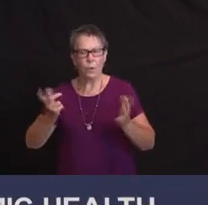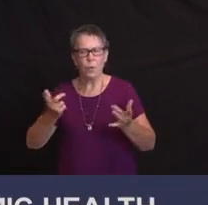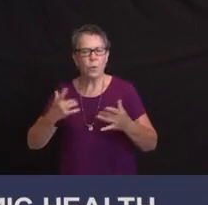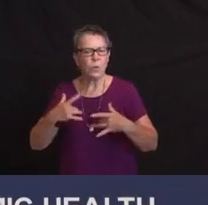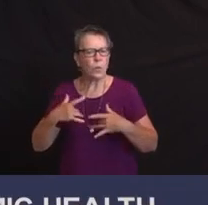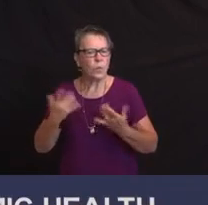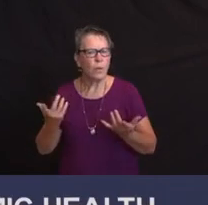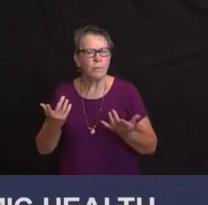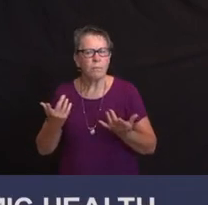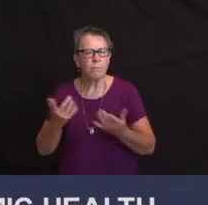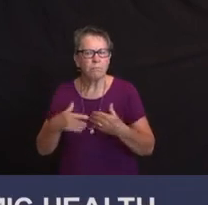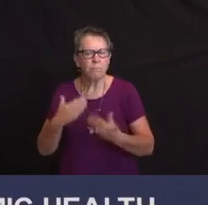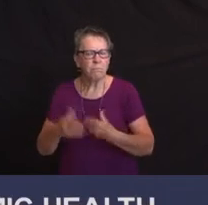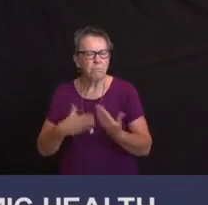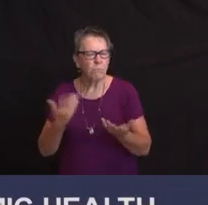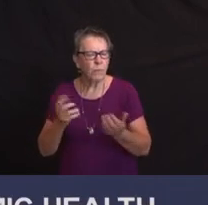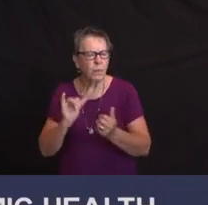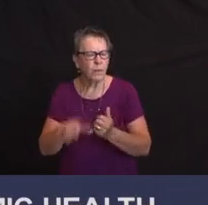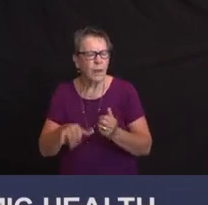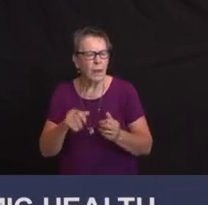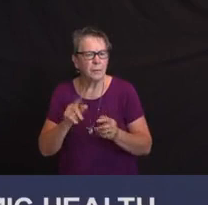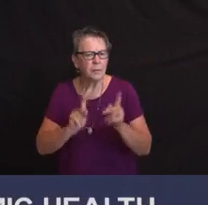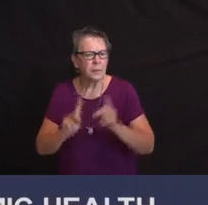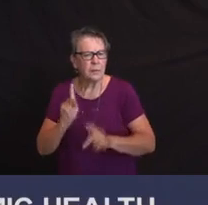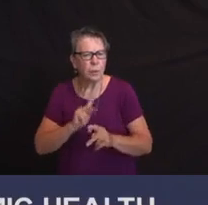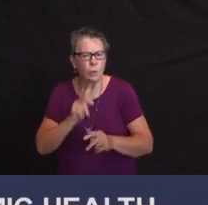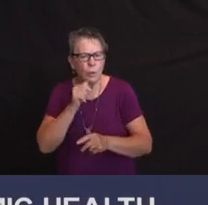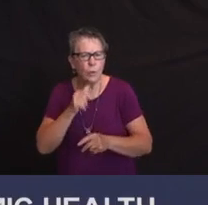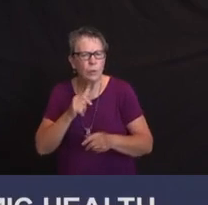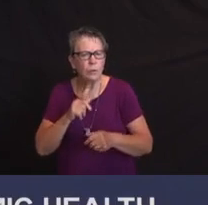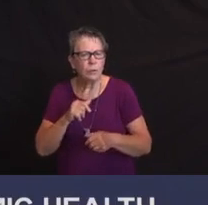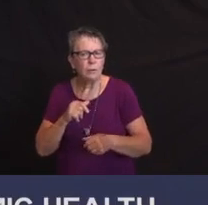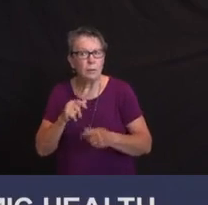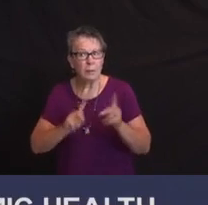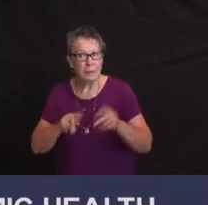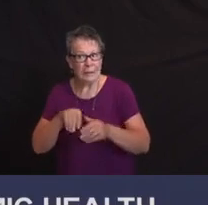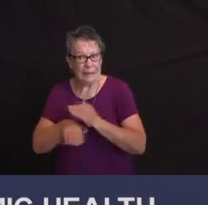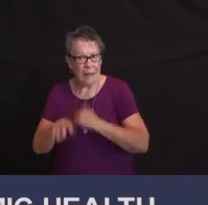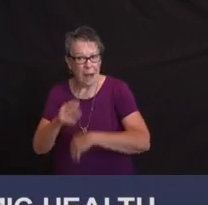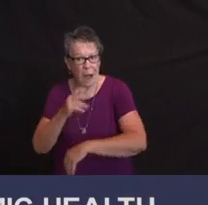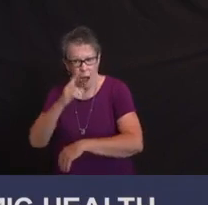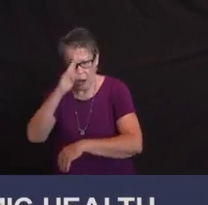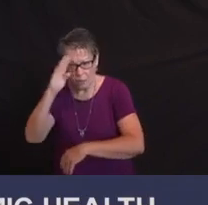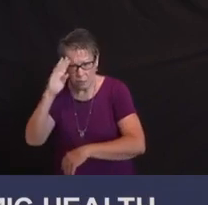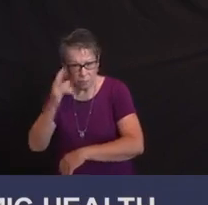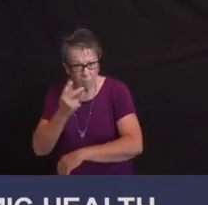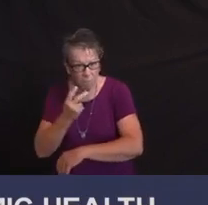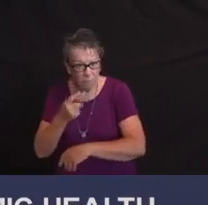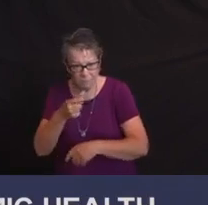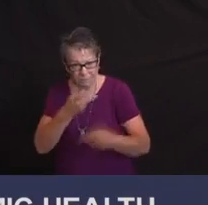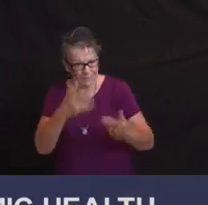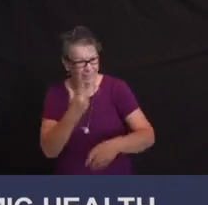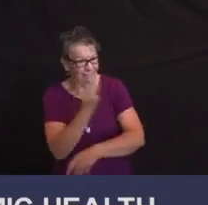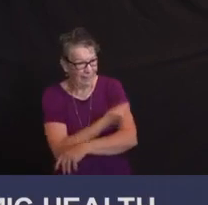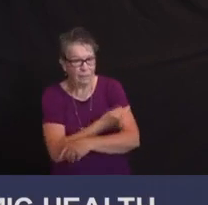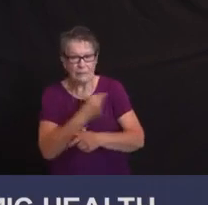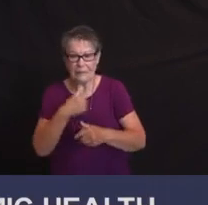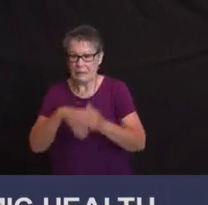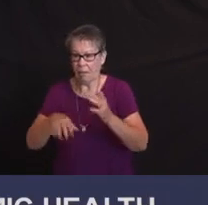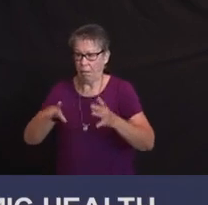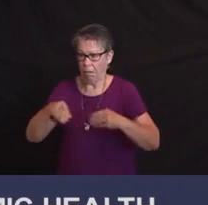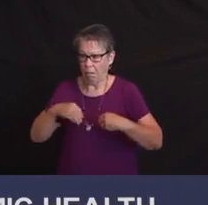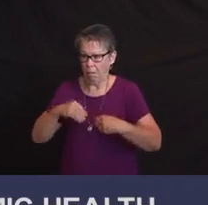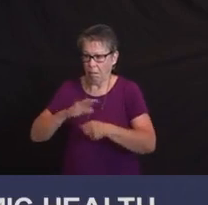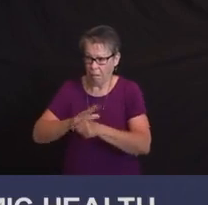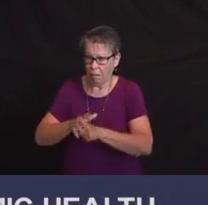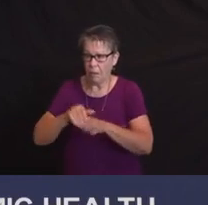so rare for vaccinated people, and with the Delta variant, they seem to be going up. So, you know, I've